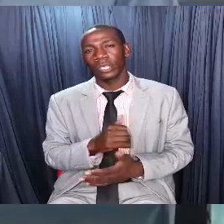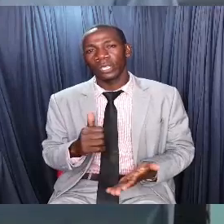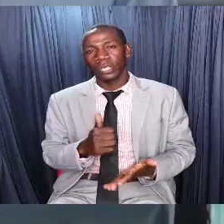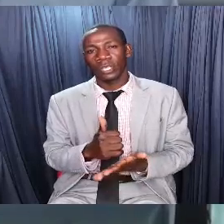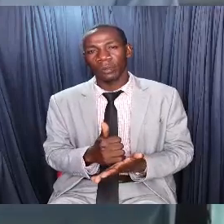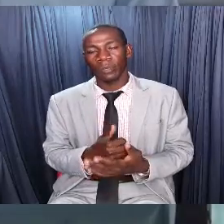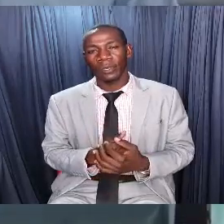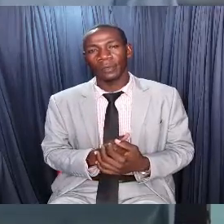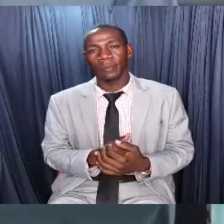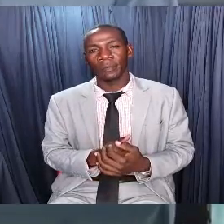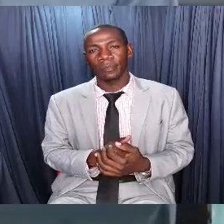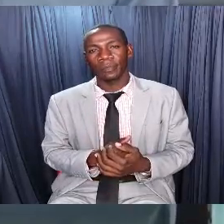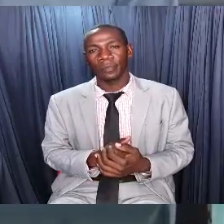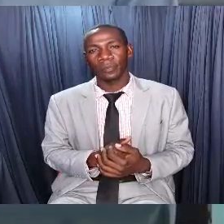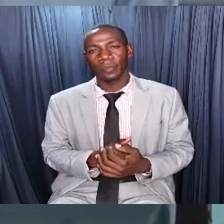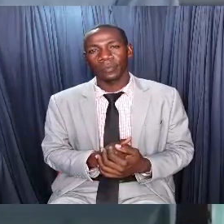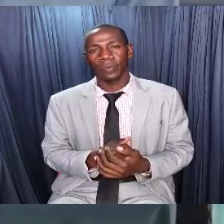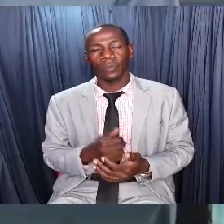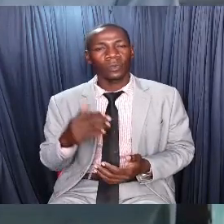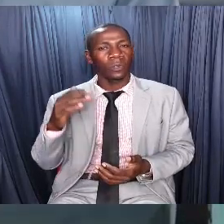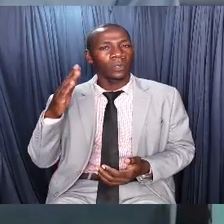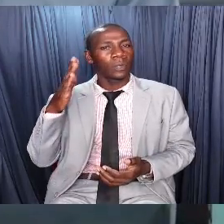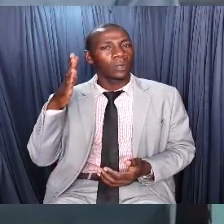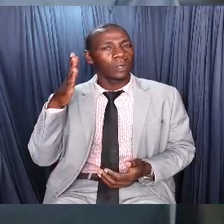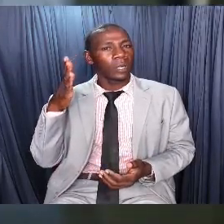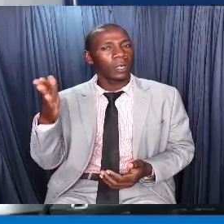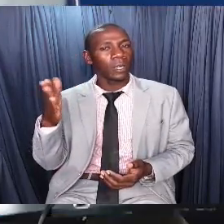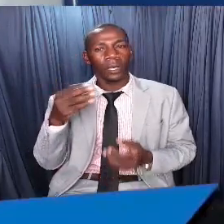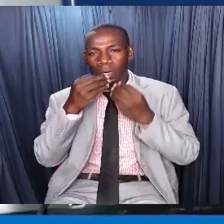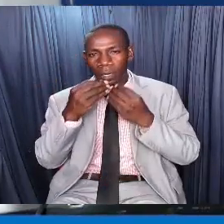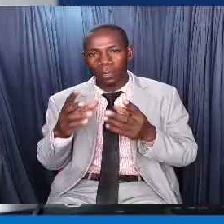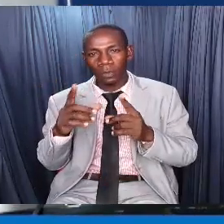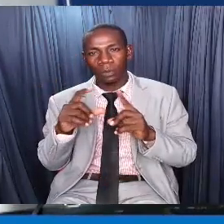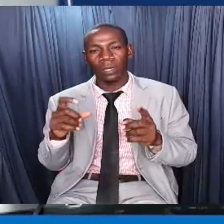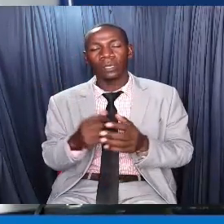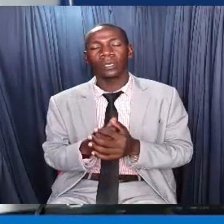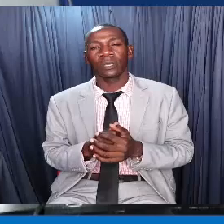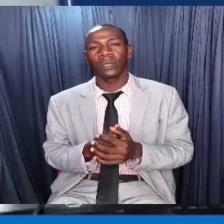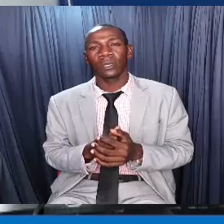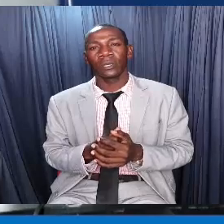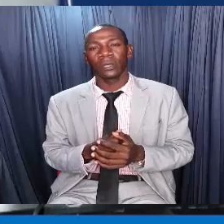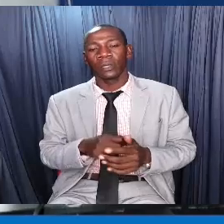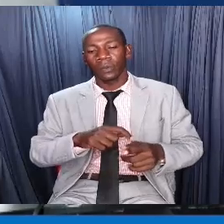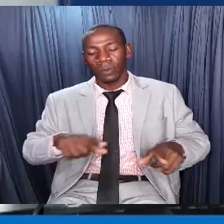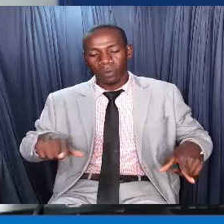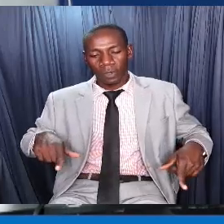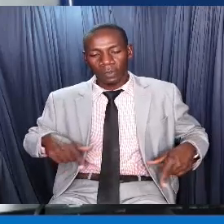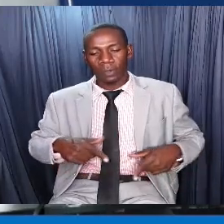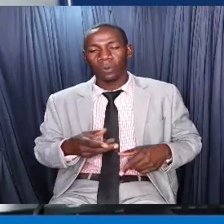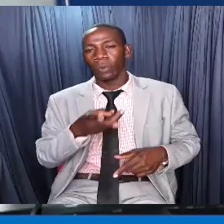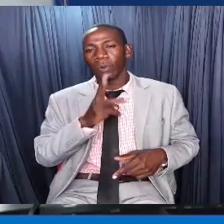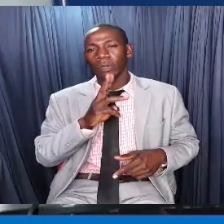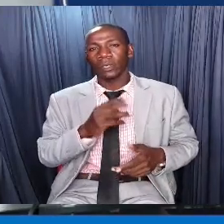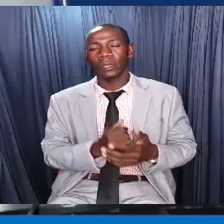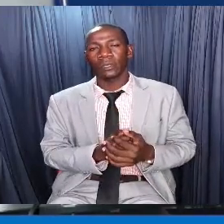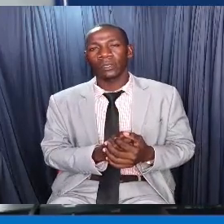asifiwe sana. Amen. Yeye alitangaza neno. He announced a word. Kisima cha maji. A well of water.